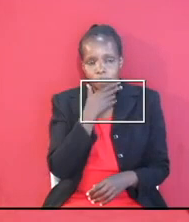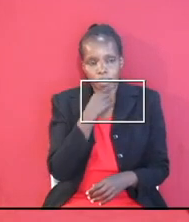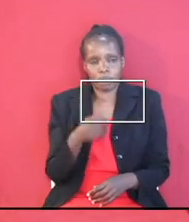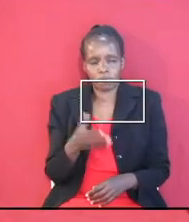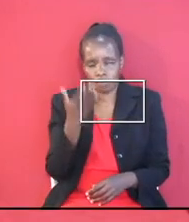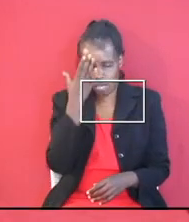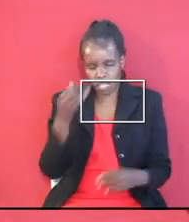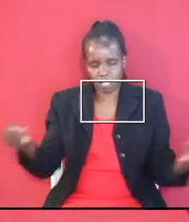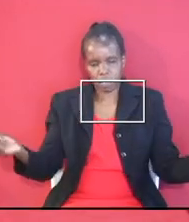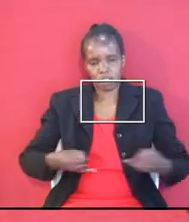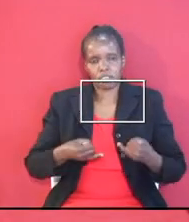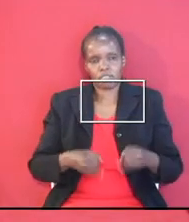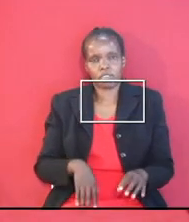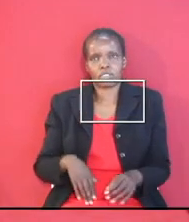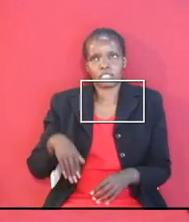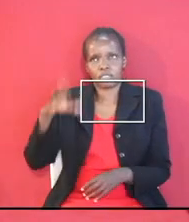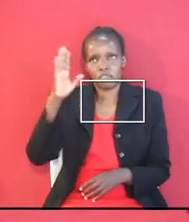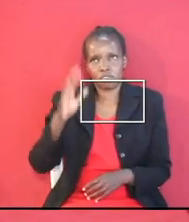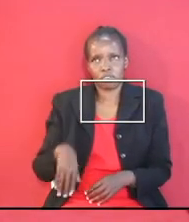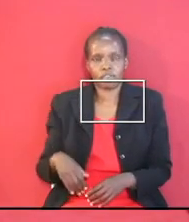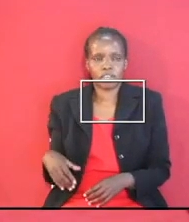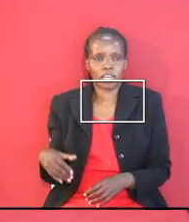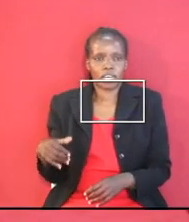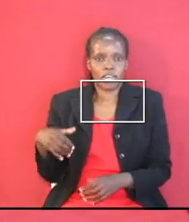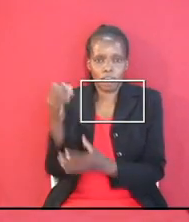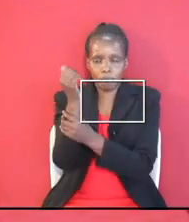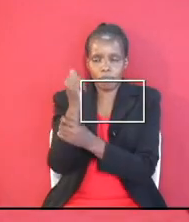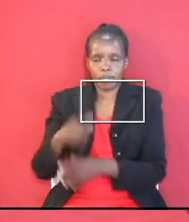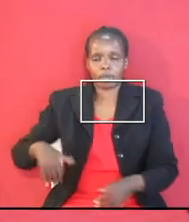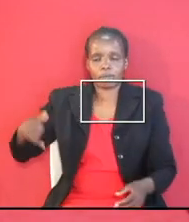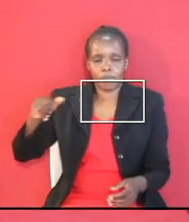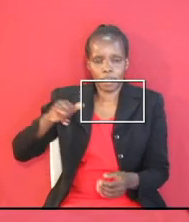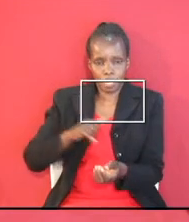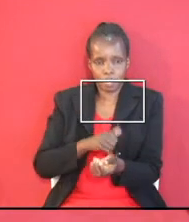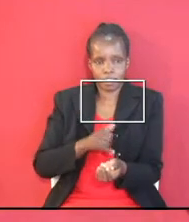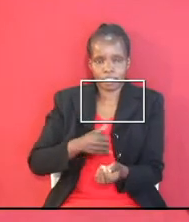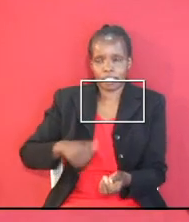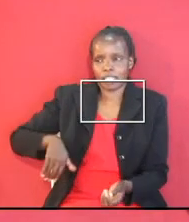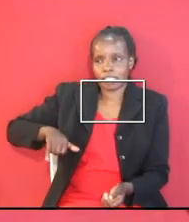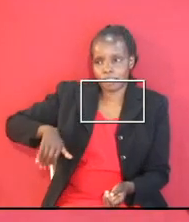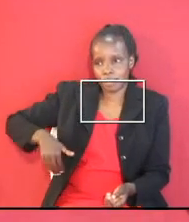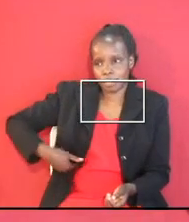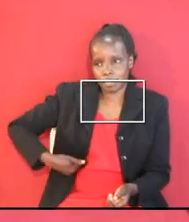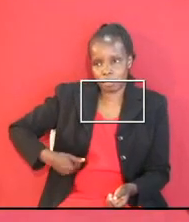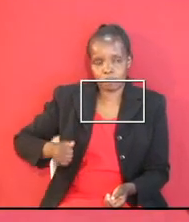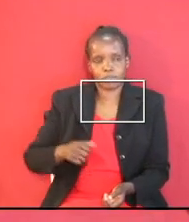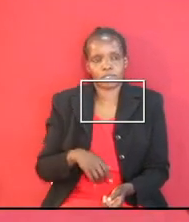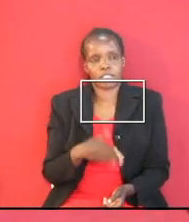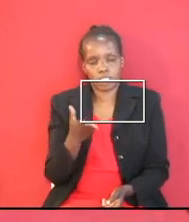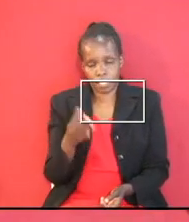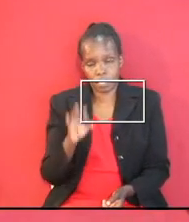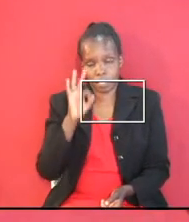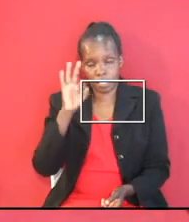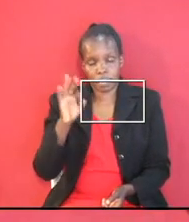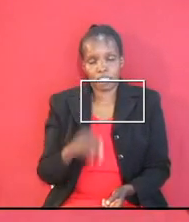introduce himself as God of Abraham, Isaac, and Jacob? These three patriarchs underwent a